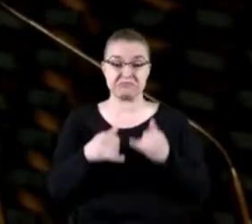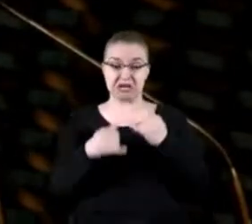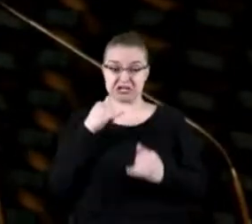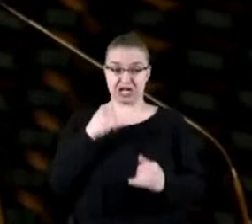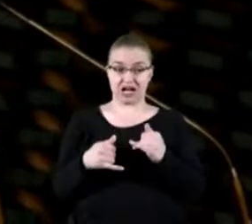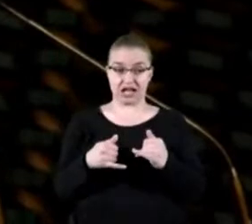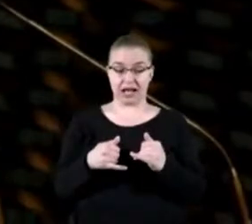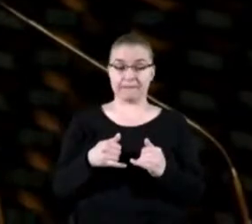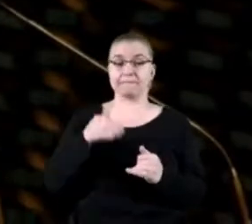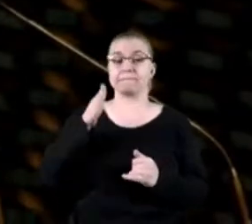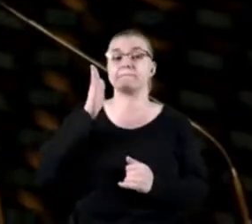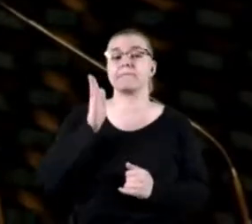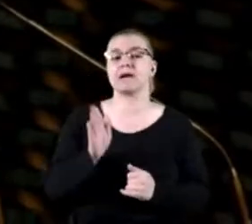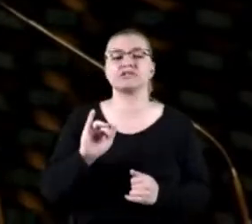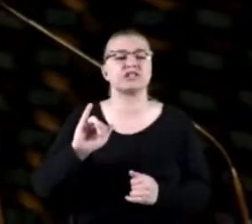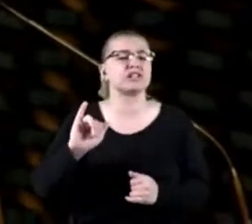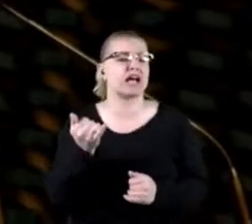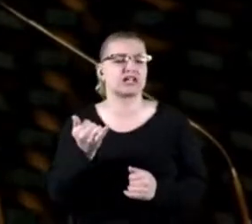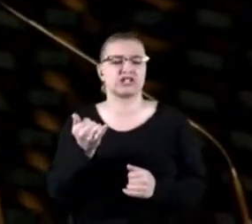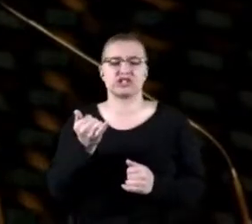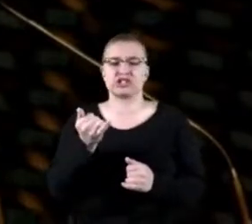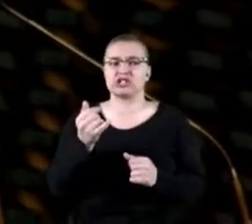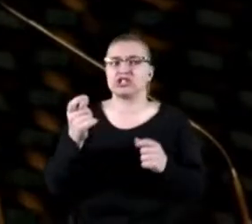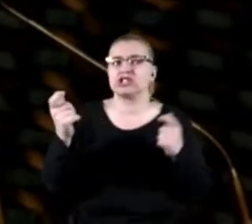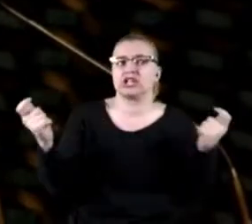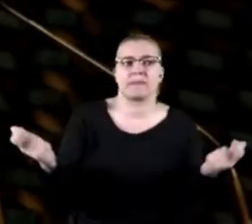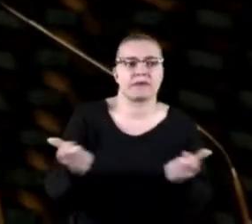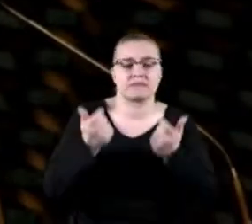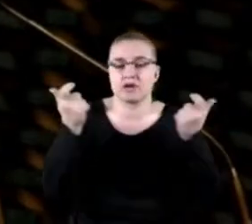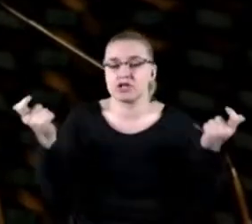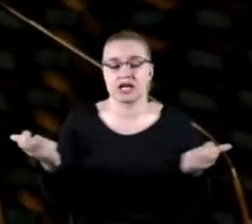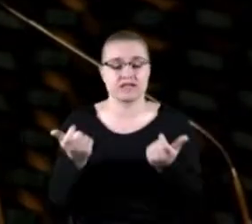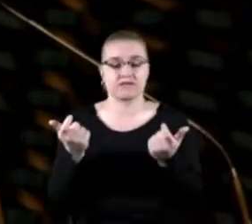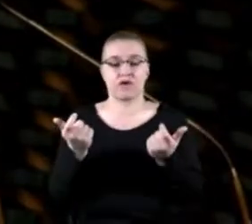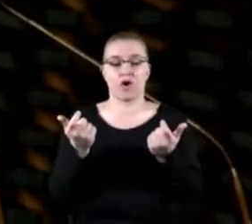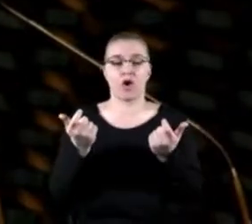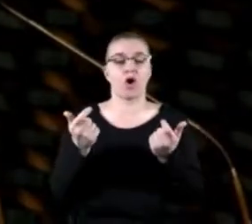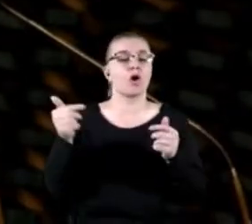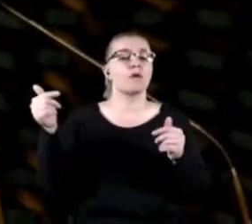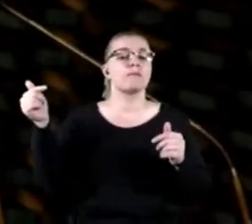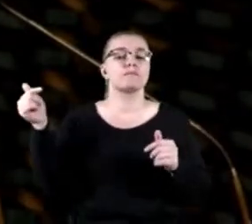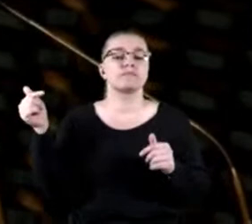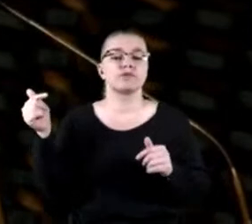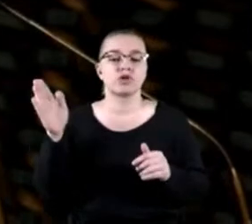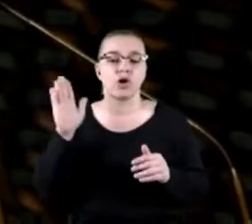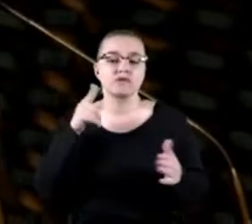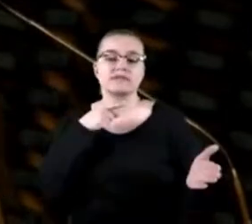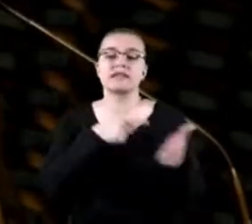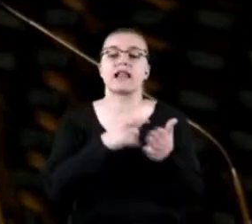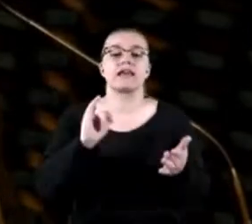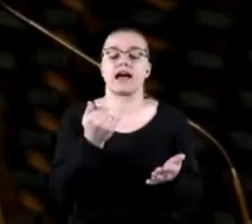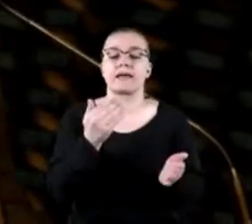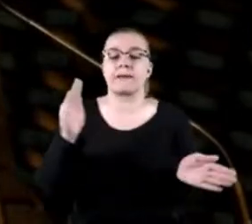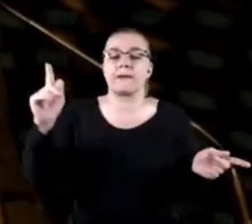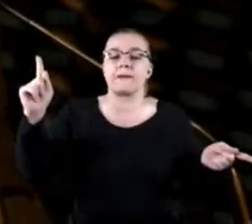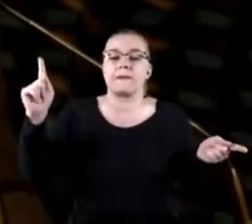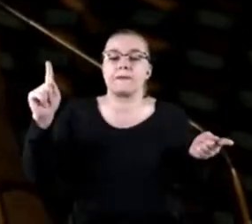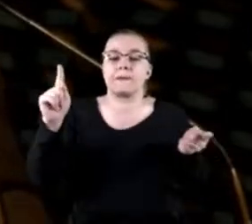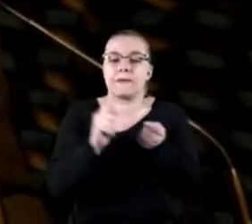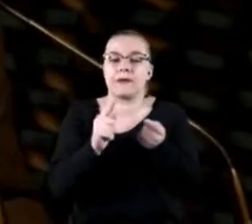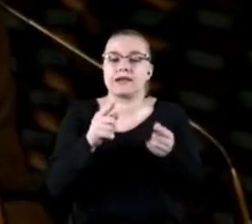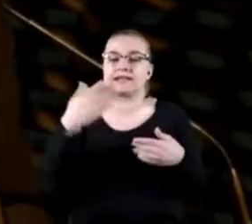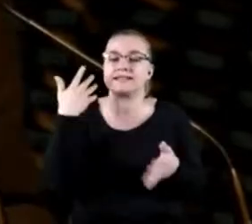Fast response in the event of any threats to minimize